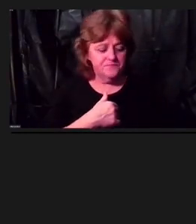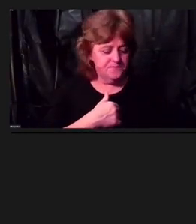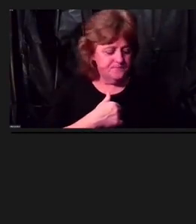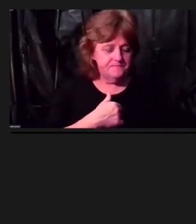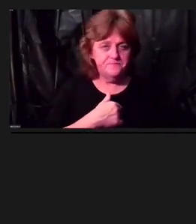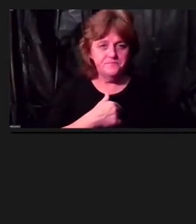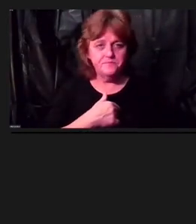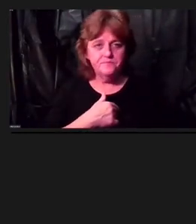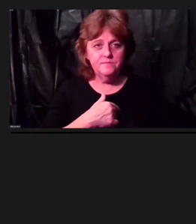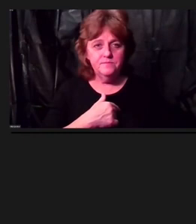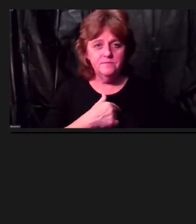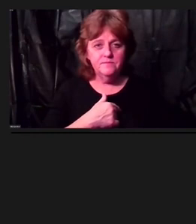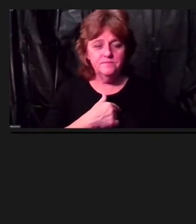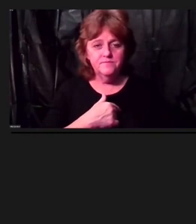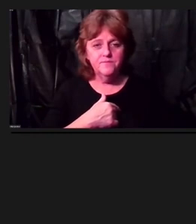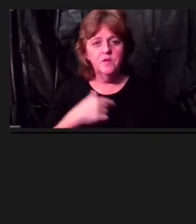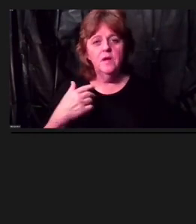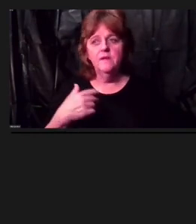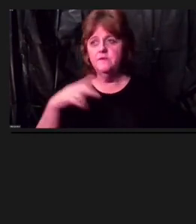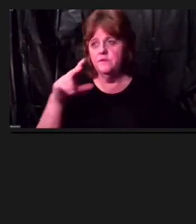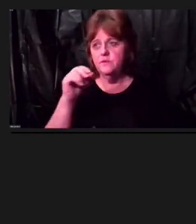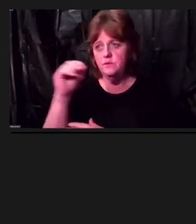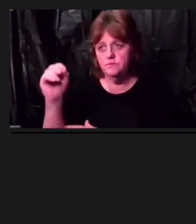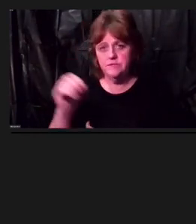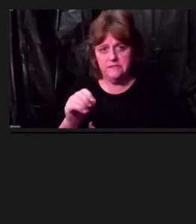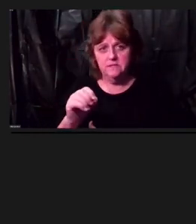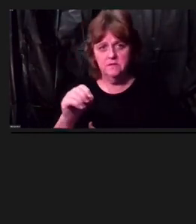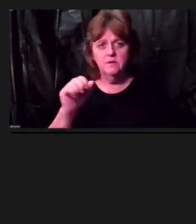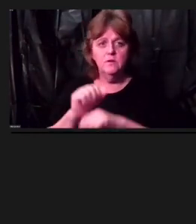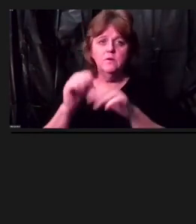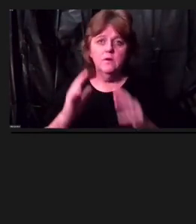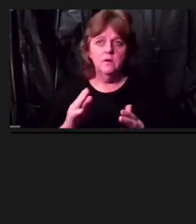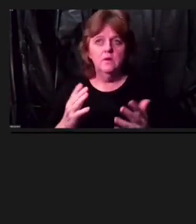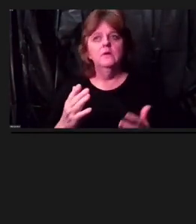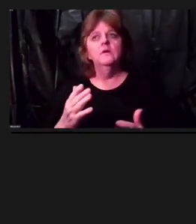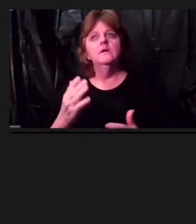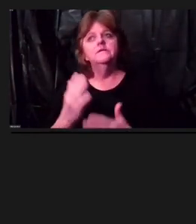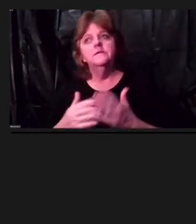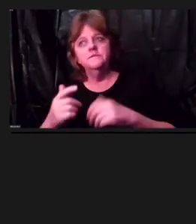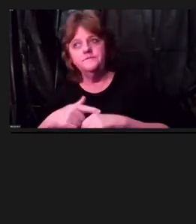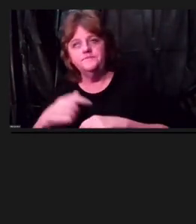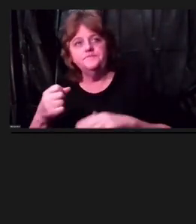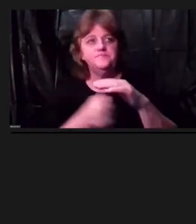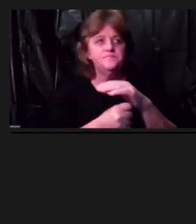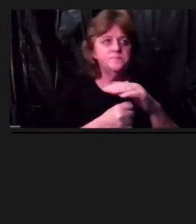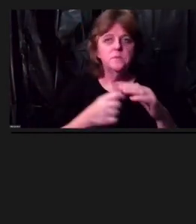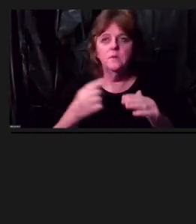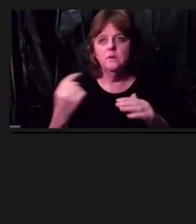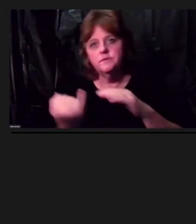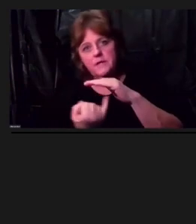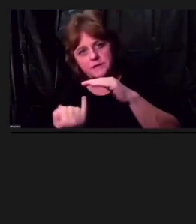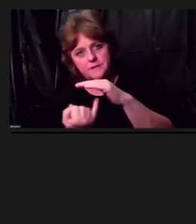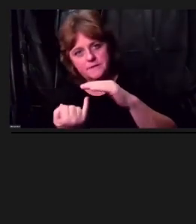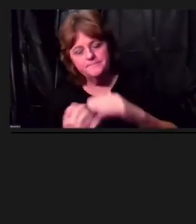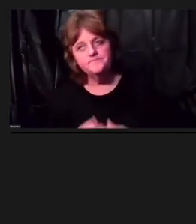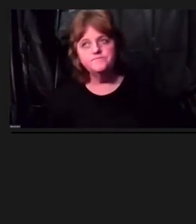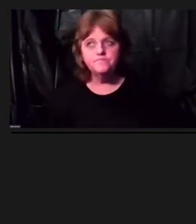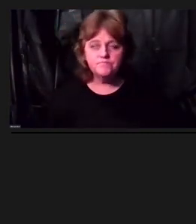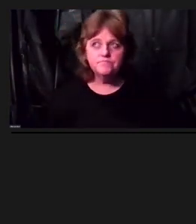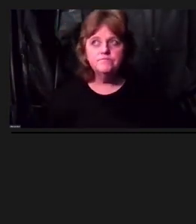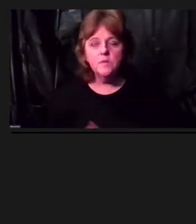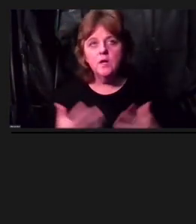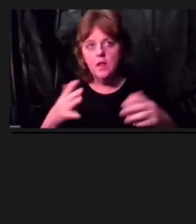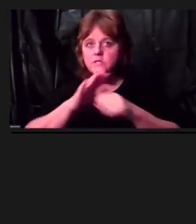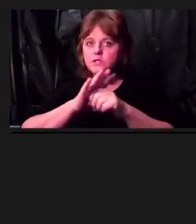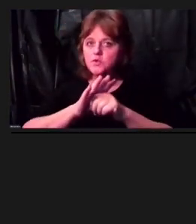after our, we peaked at 30% of our workforce was either in quarantine or isolation. So that was quite